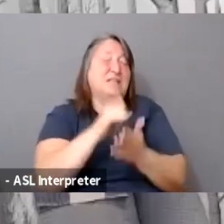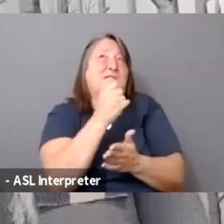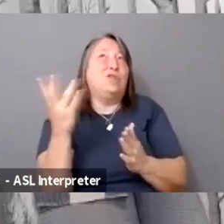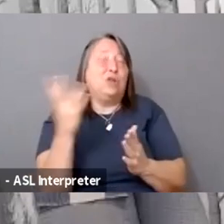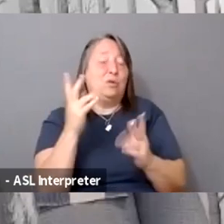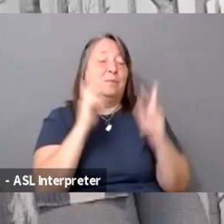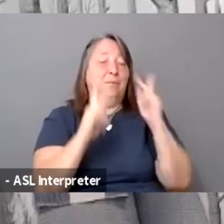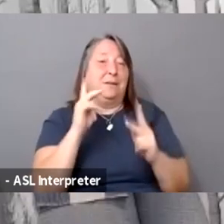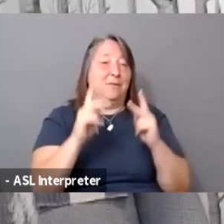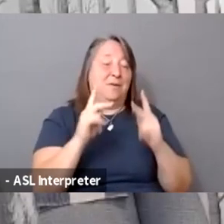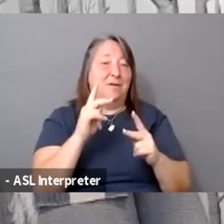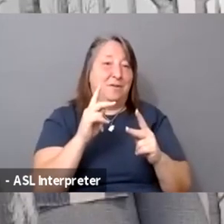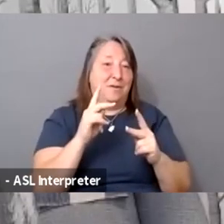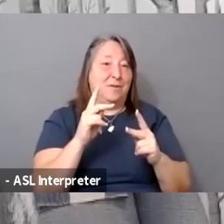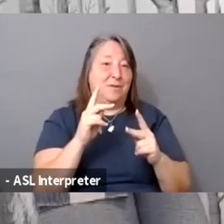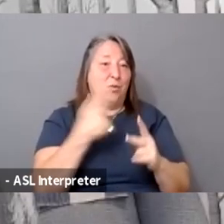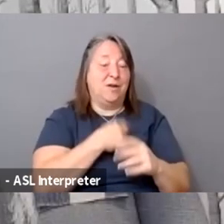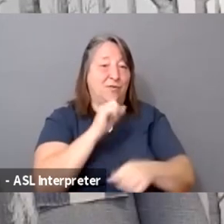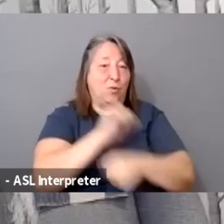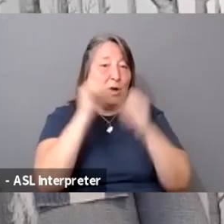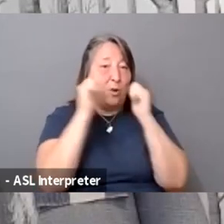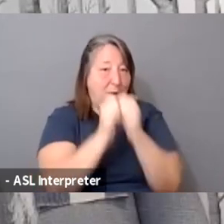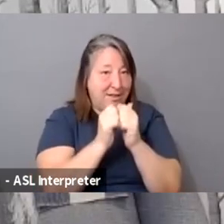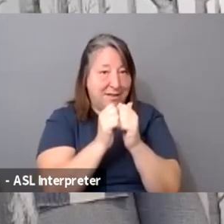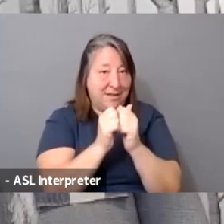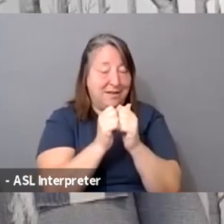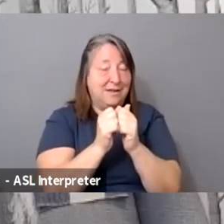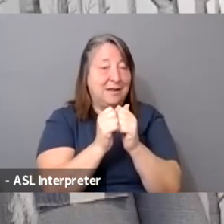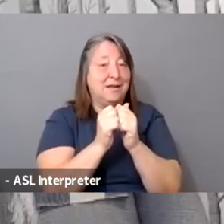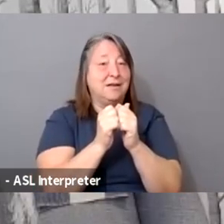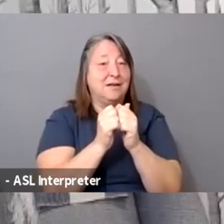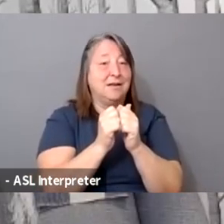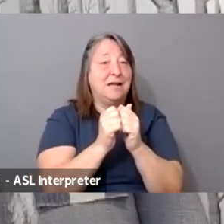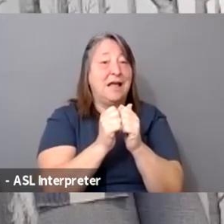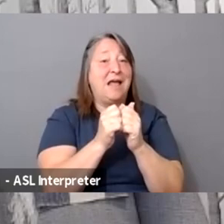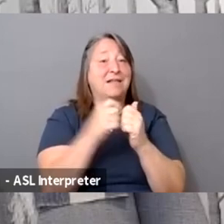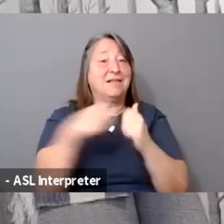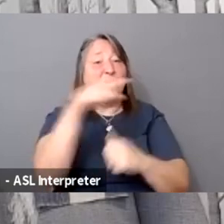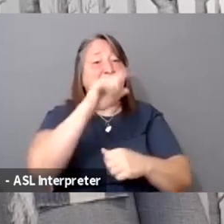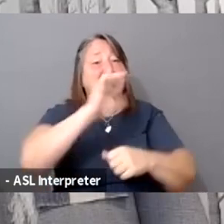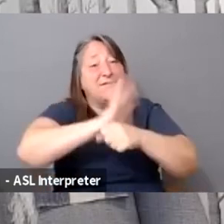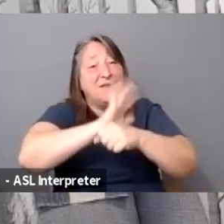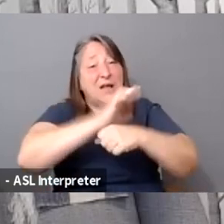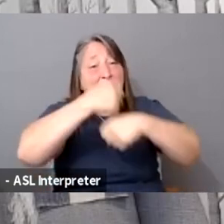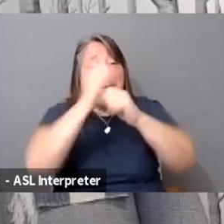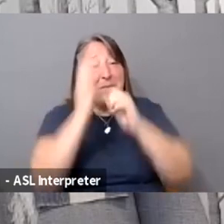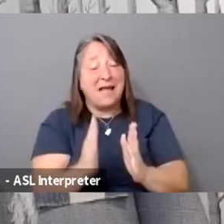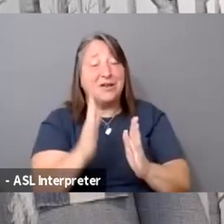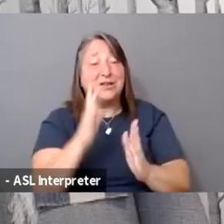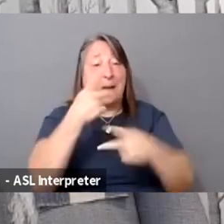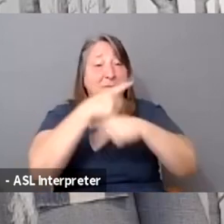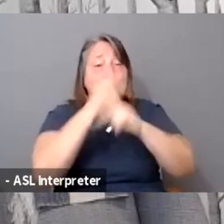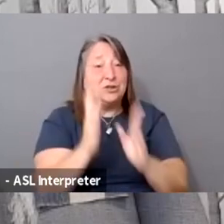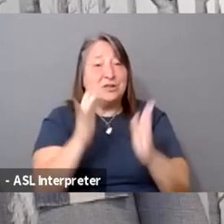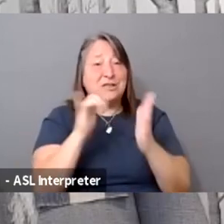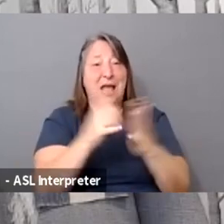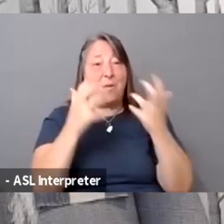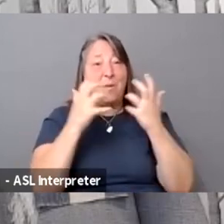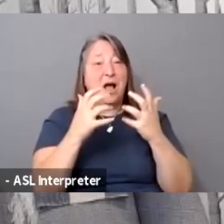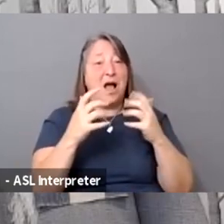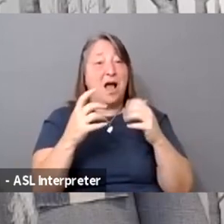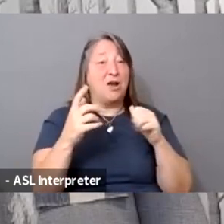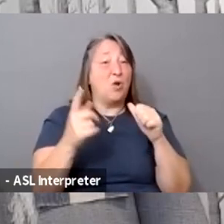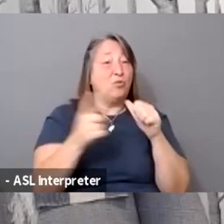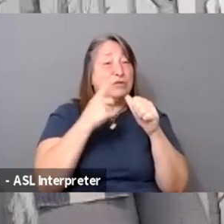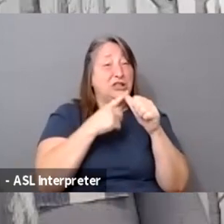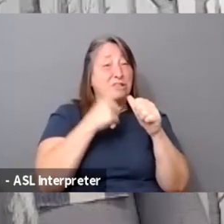And for them, they also are filmmakers and producers who champion original and inclusive